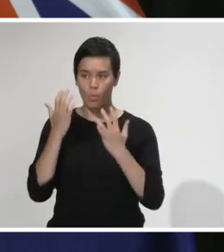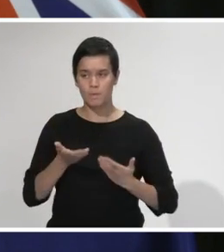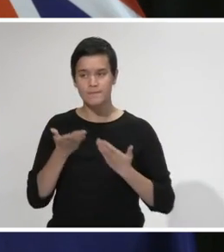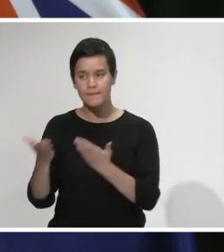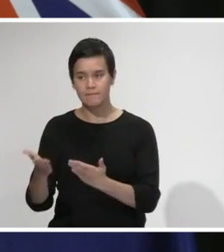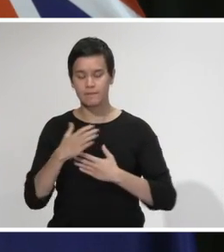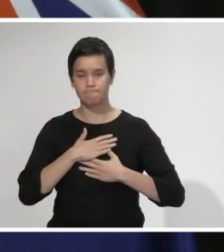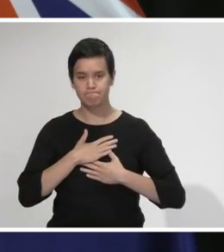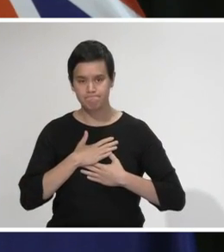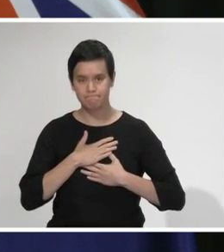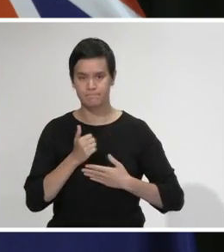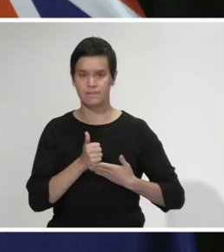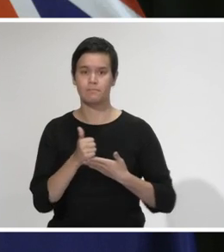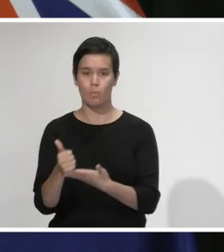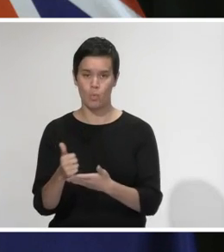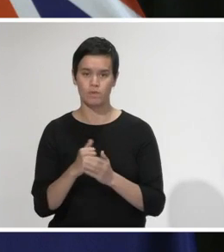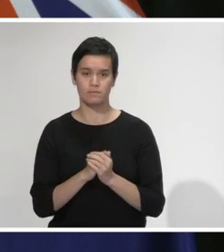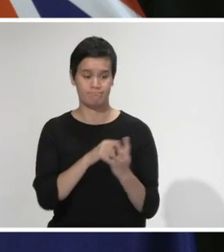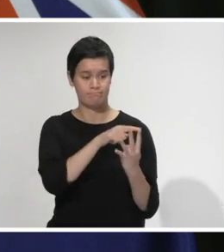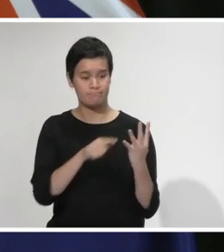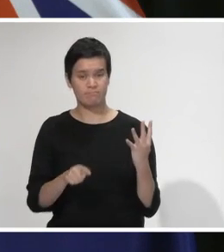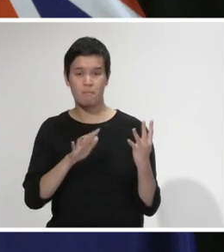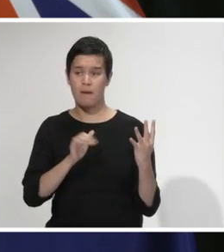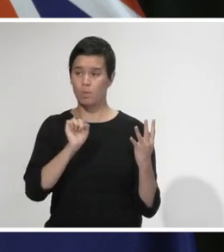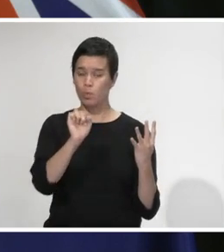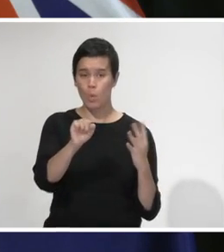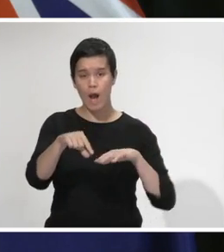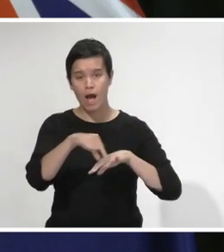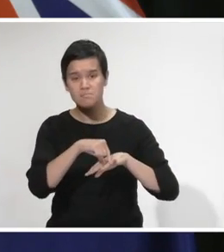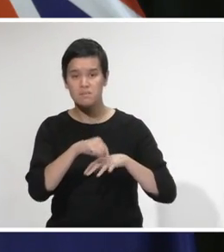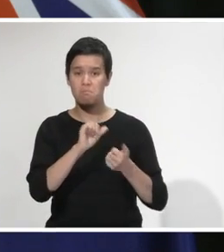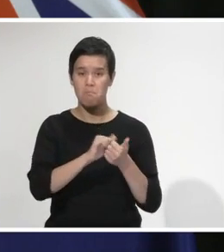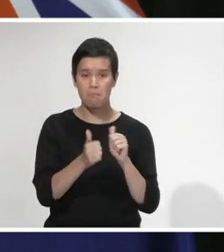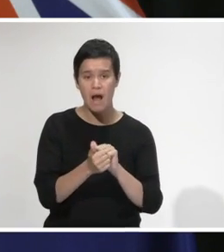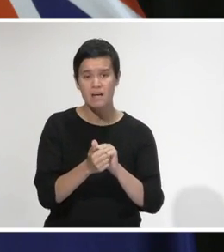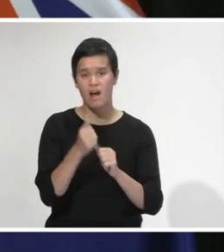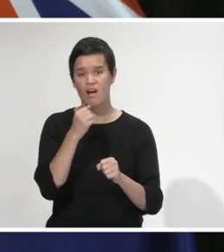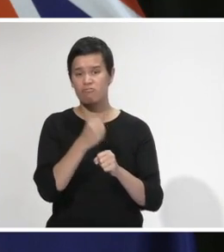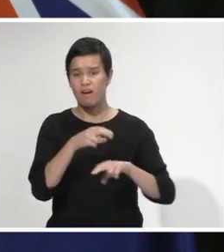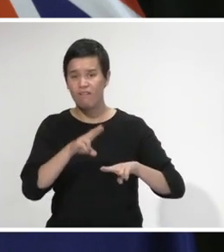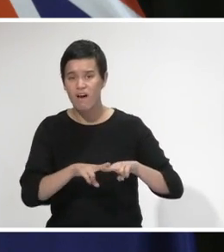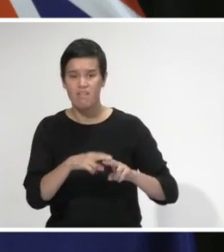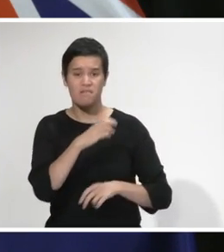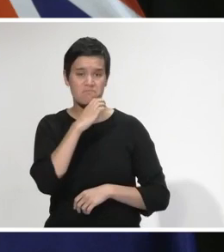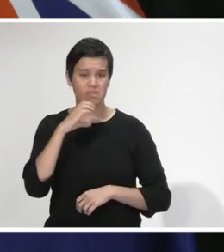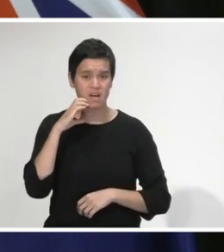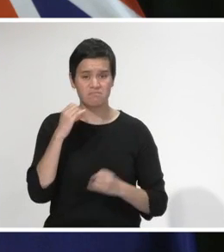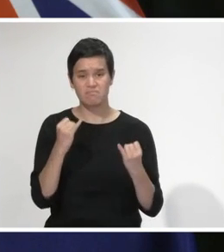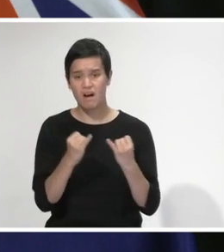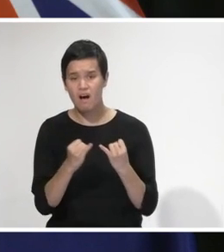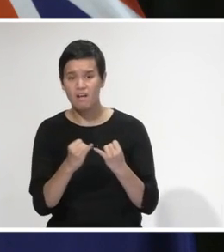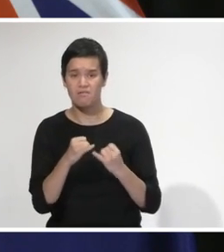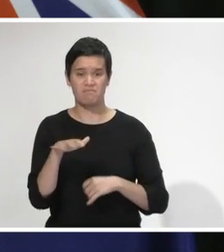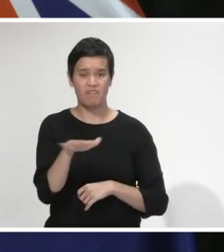Zealanders and our support, whether husbands, partners, fathers, grandfathers, brothers, uncles, cousins or friends, wherever they fit in their